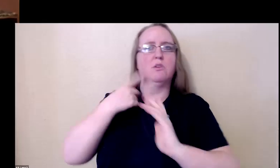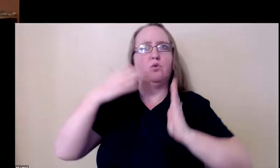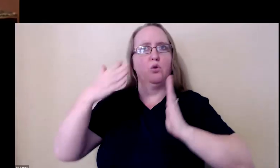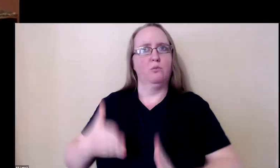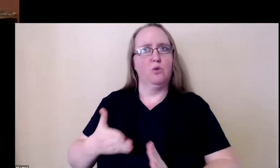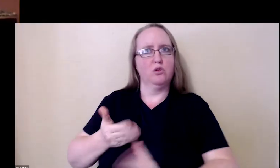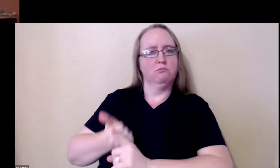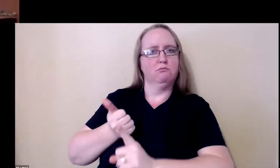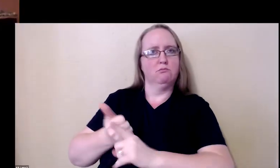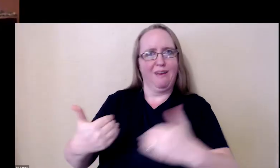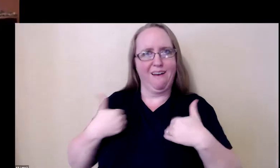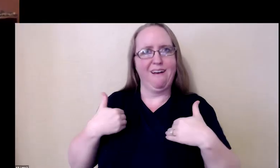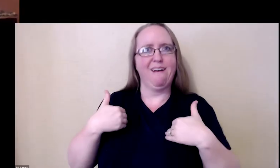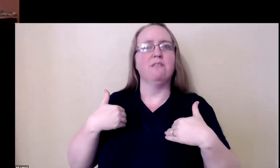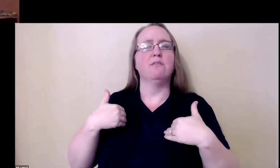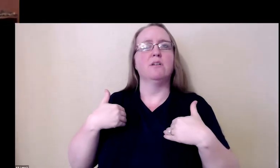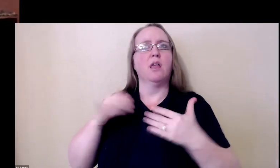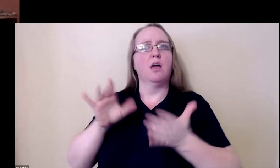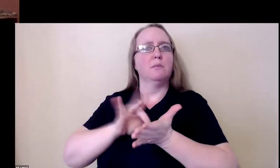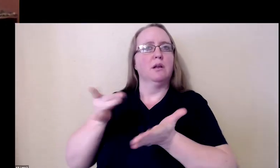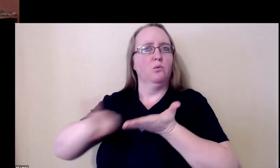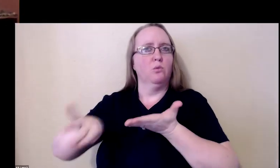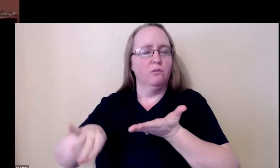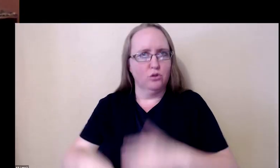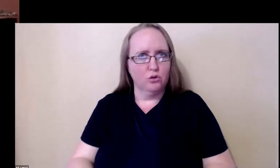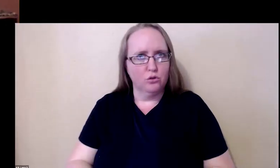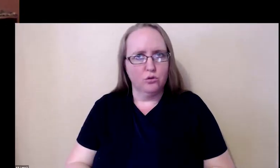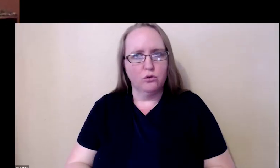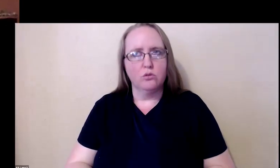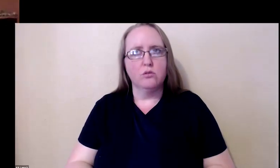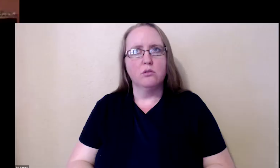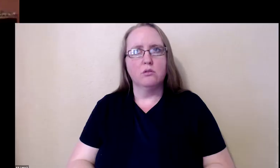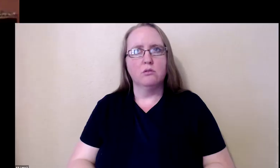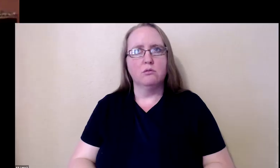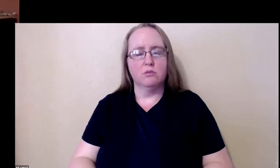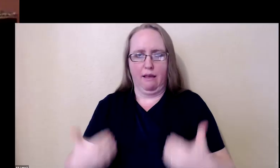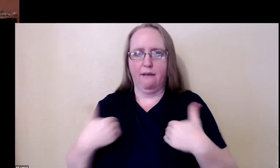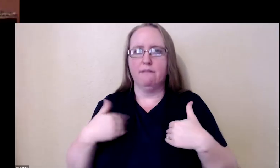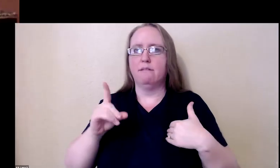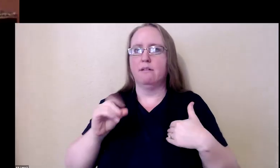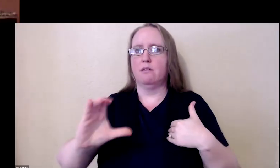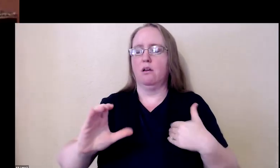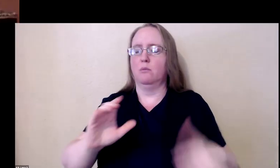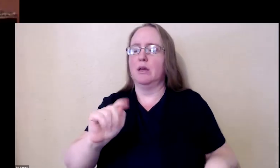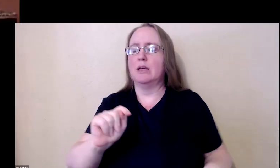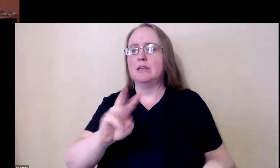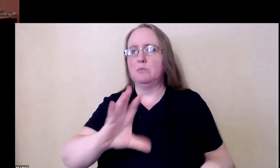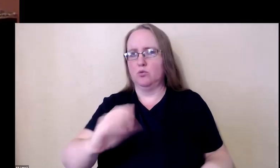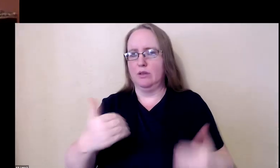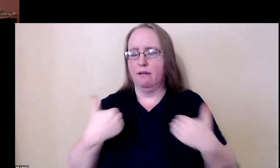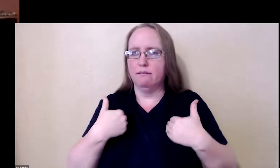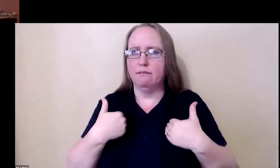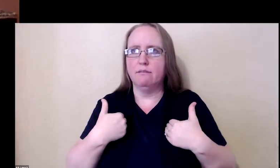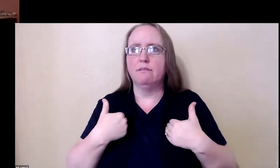has a Medicaid waiver. And there is a document, so TWC does have